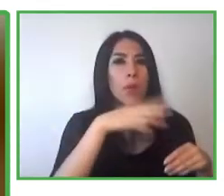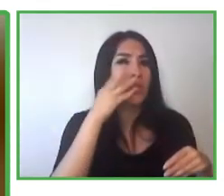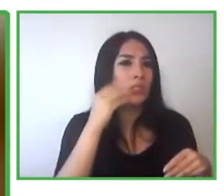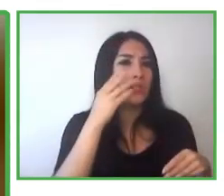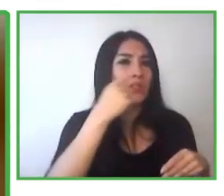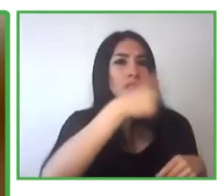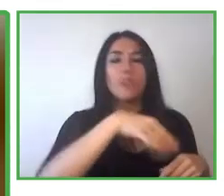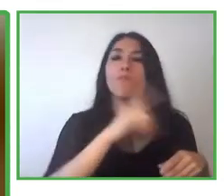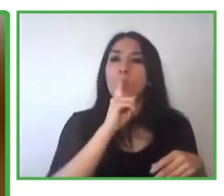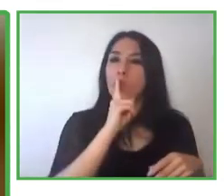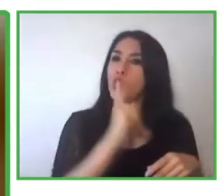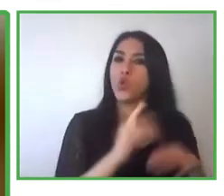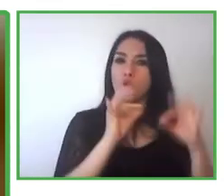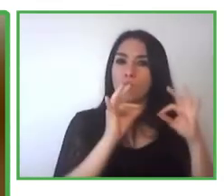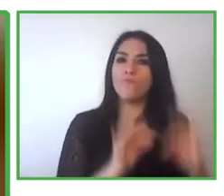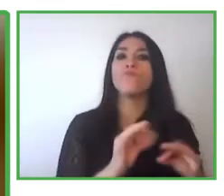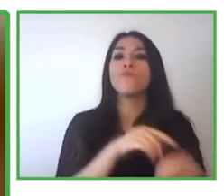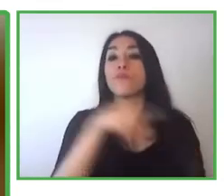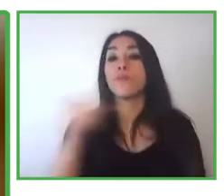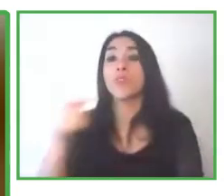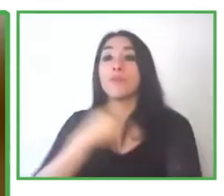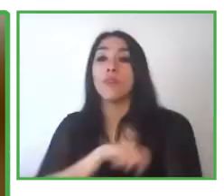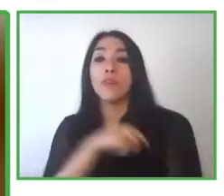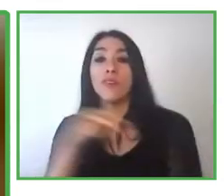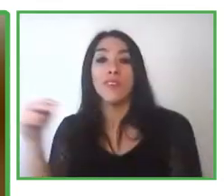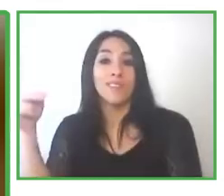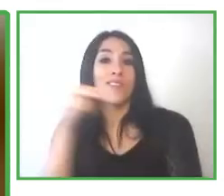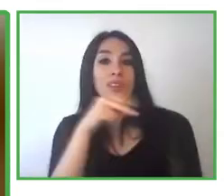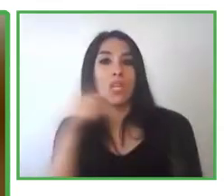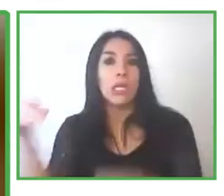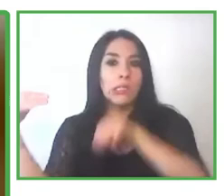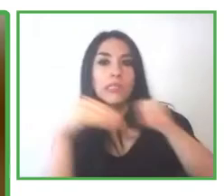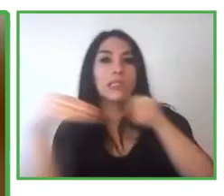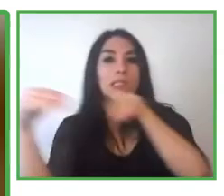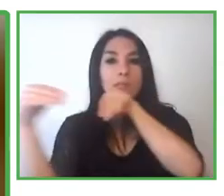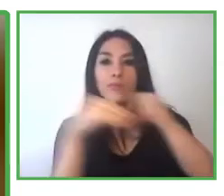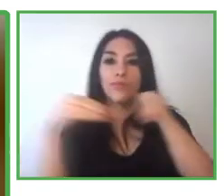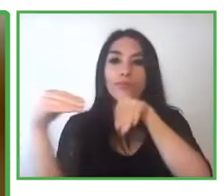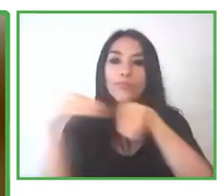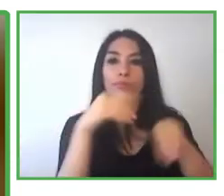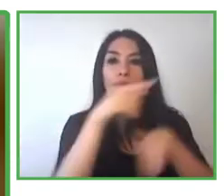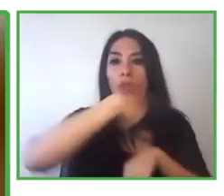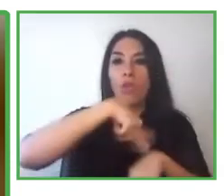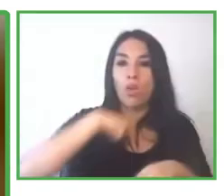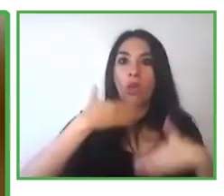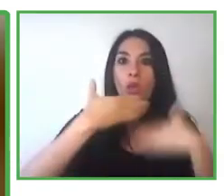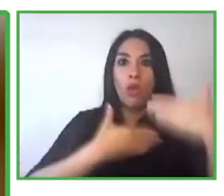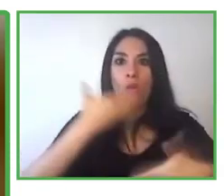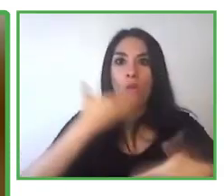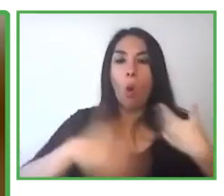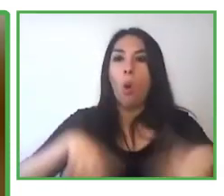Hence, we're sure that this knowledge transfer will be much more enriching for us than